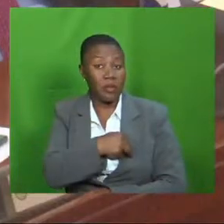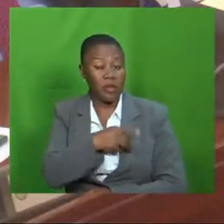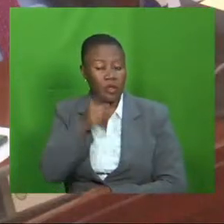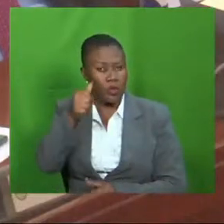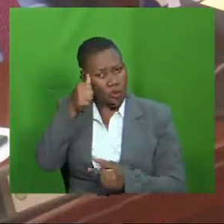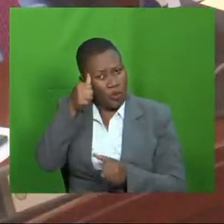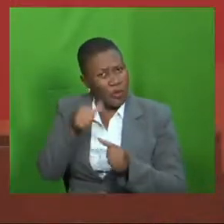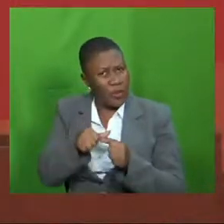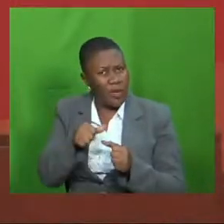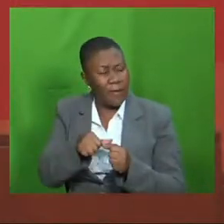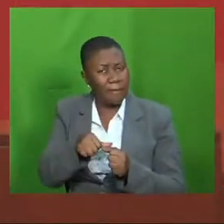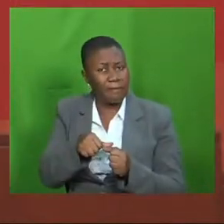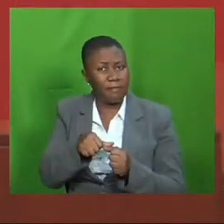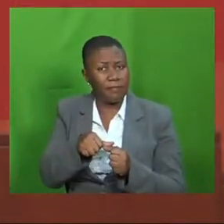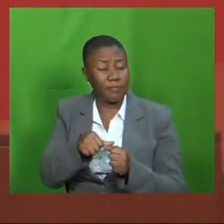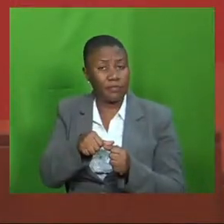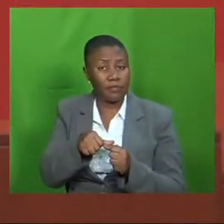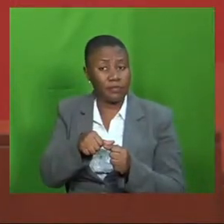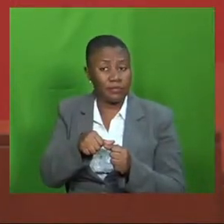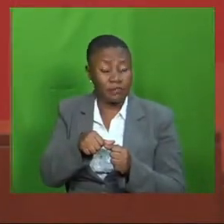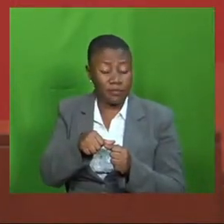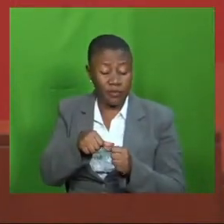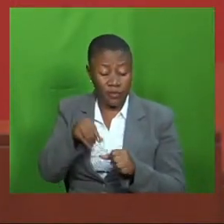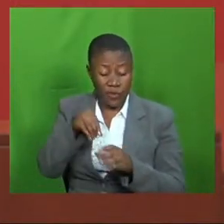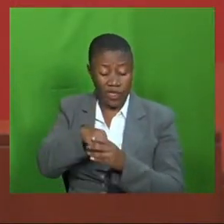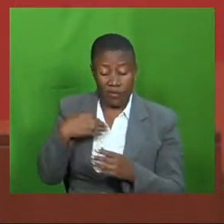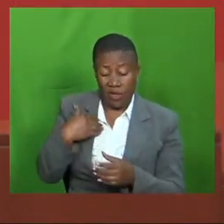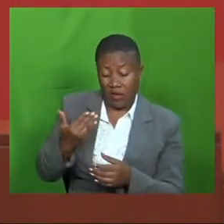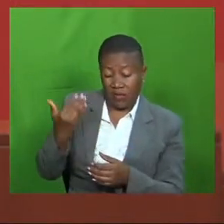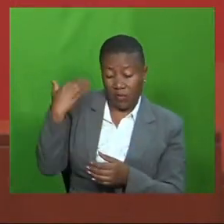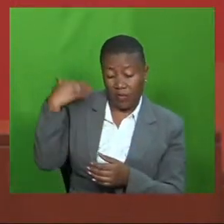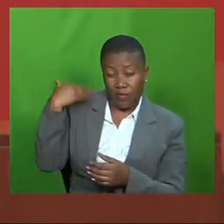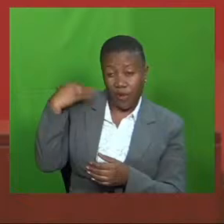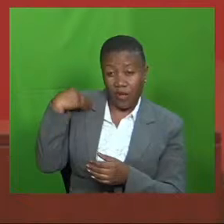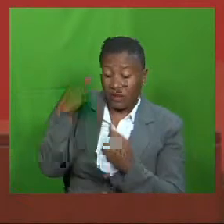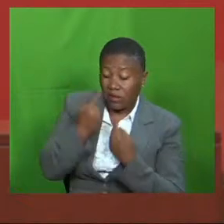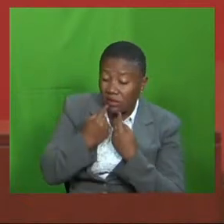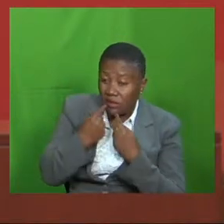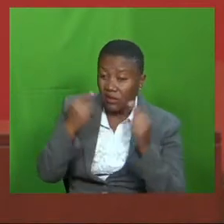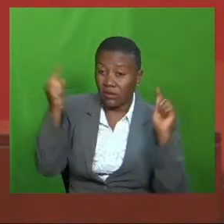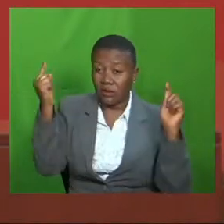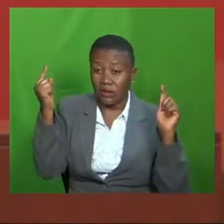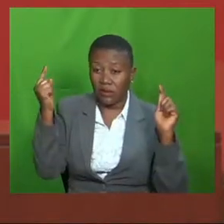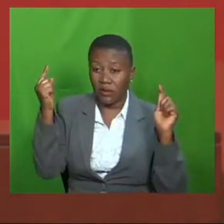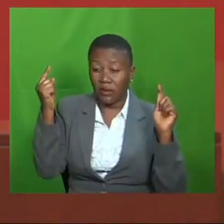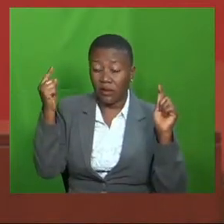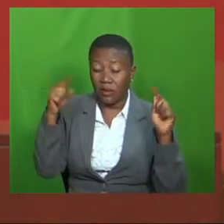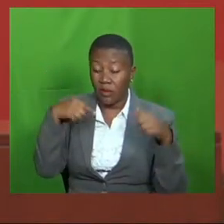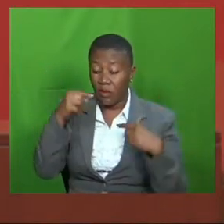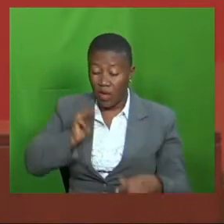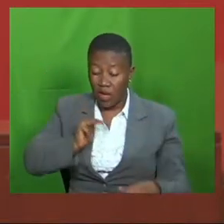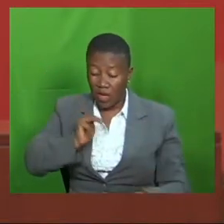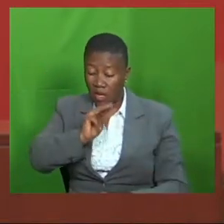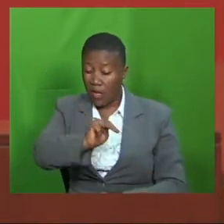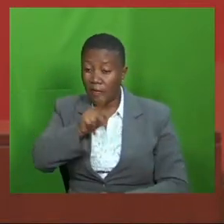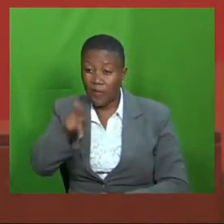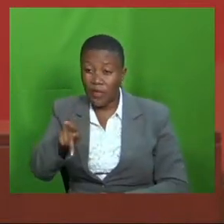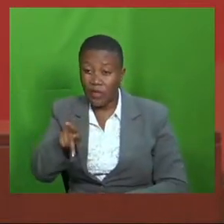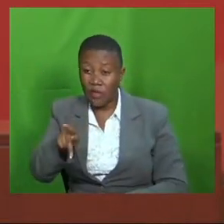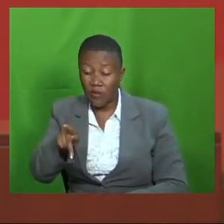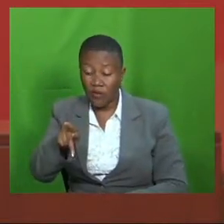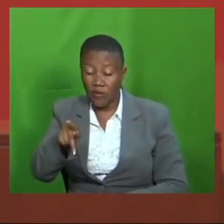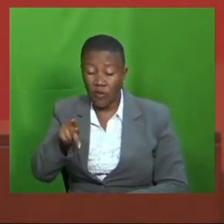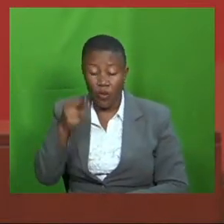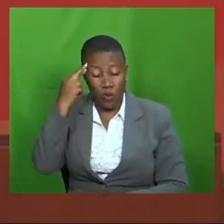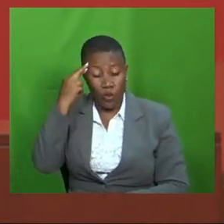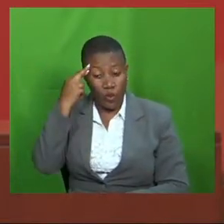recall that in my former statement on matters relating to the vacancy of the seat of a member of Parliament for reason